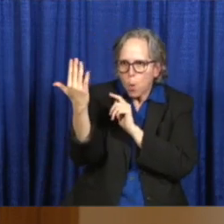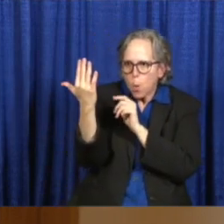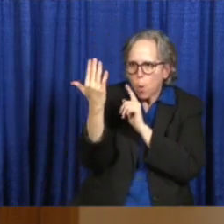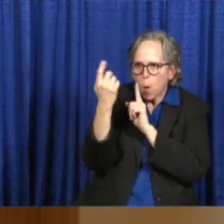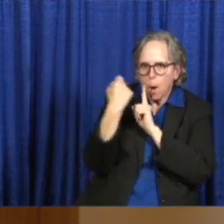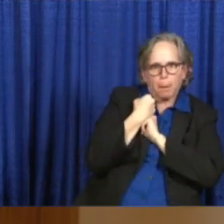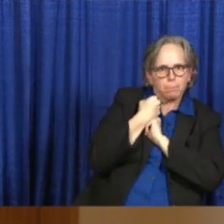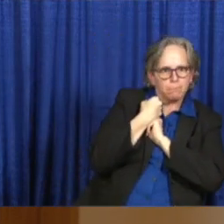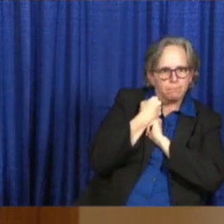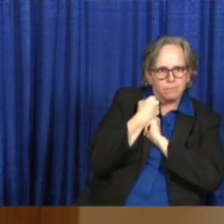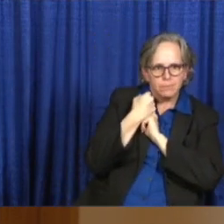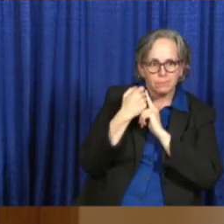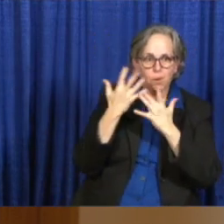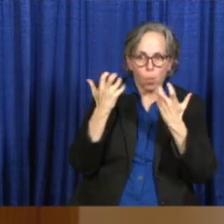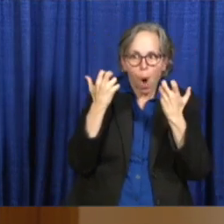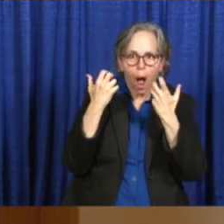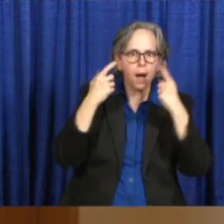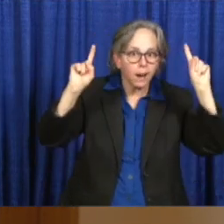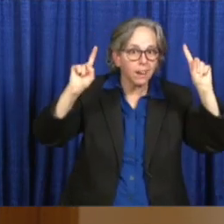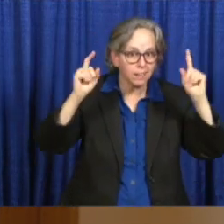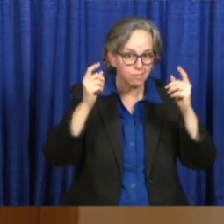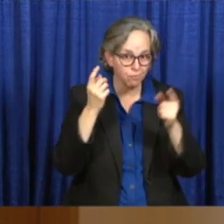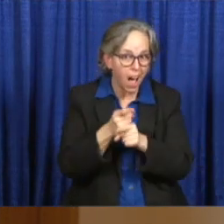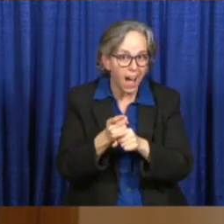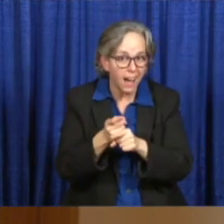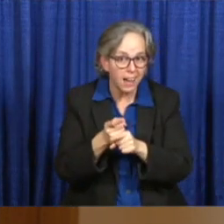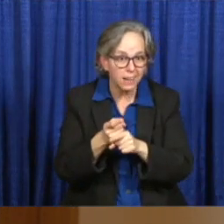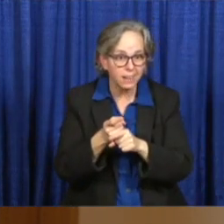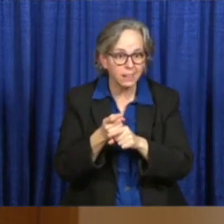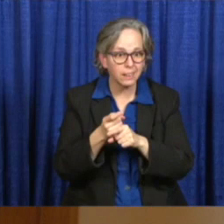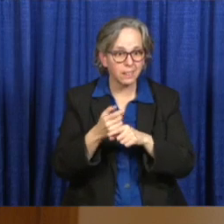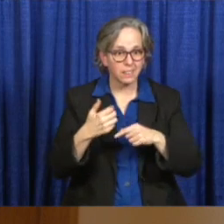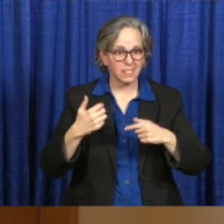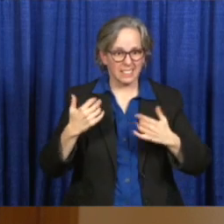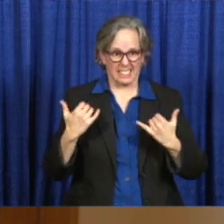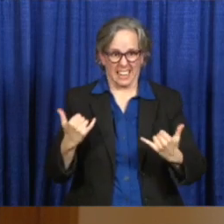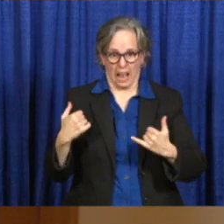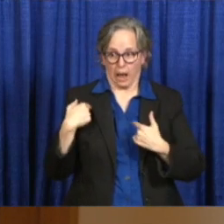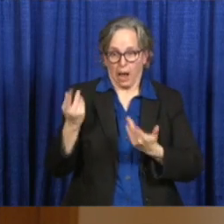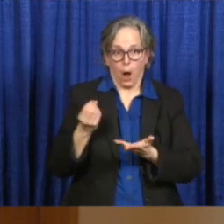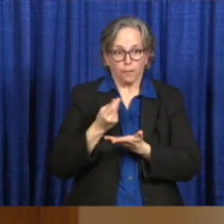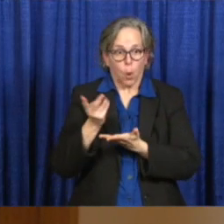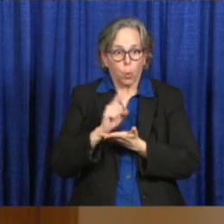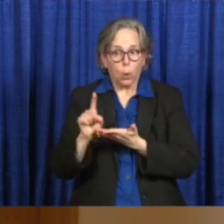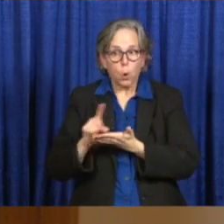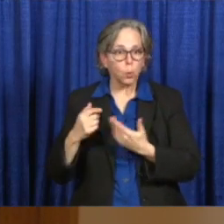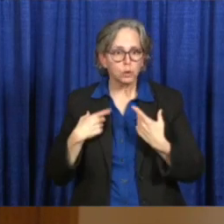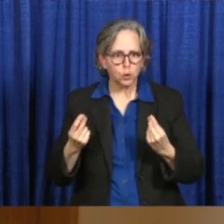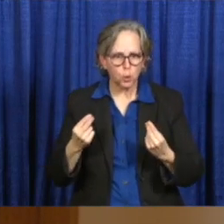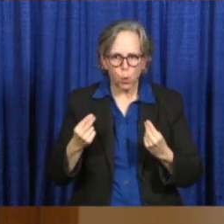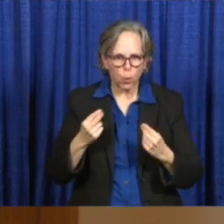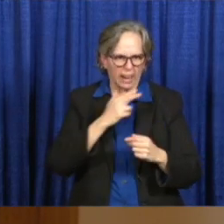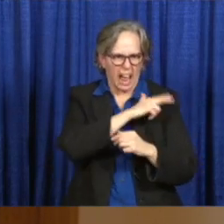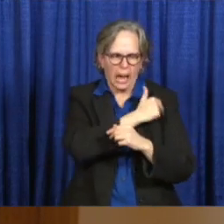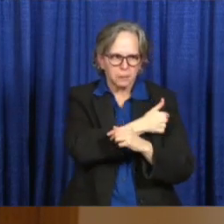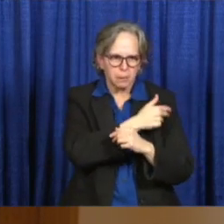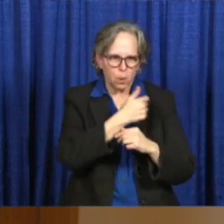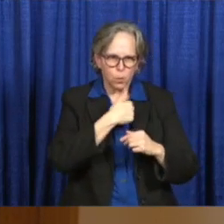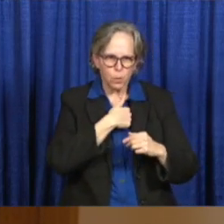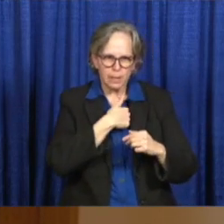effective. And a lot of what we've been doing over the past few weeks in our hospitals, and again, this is being led by our hospital